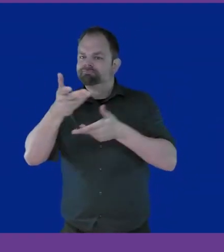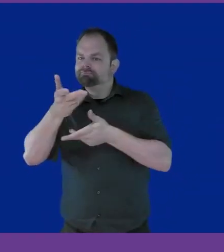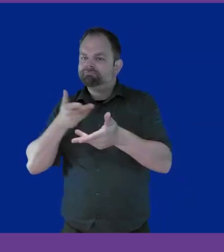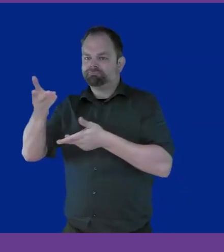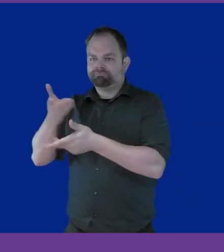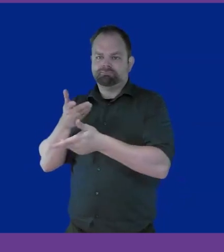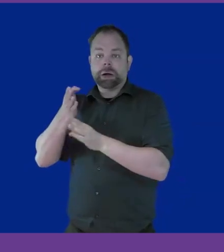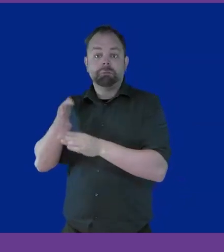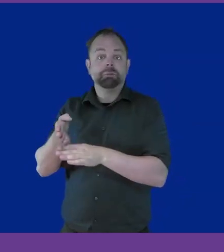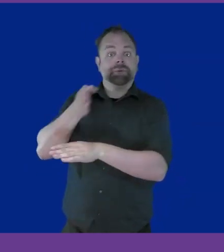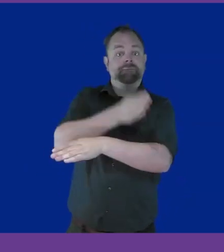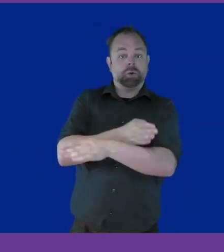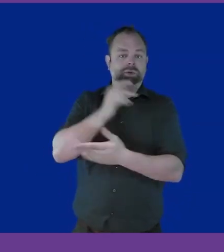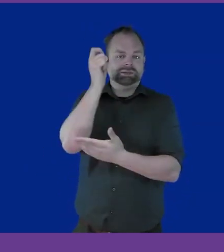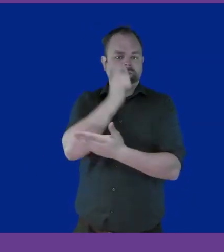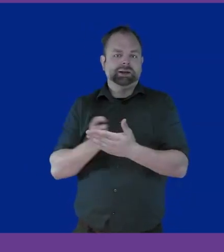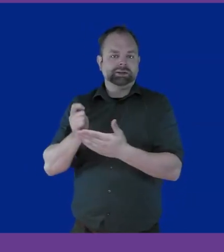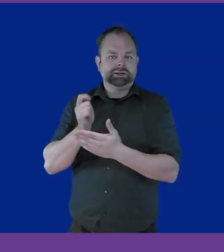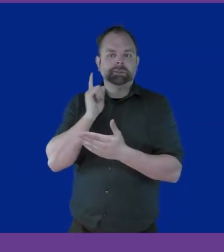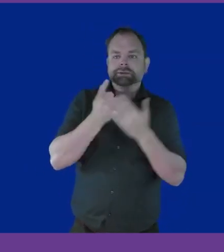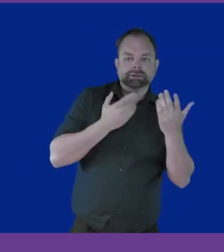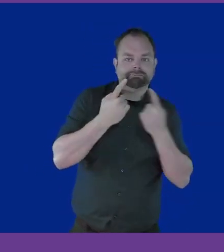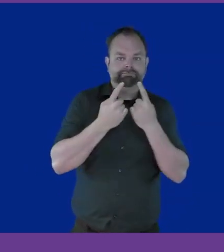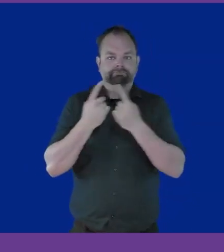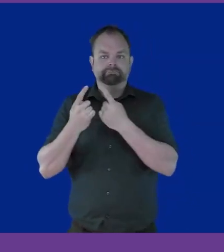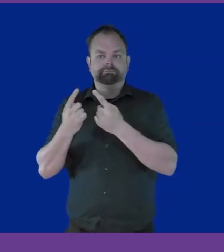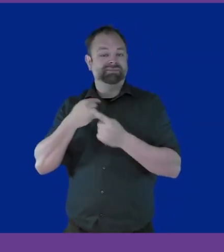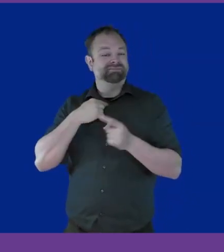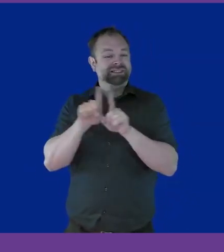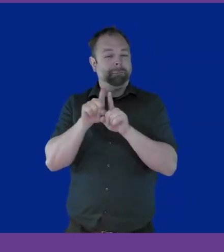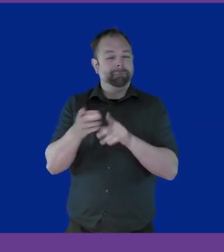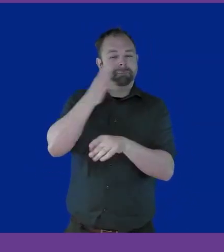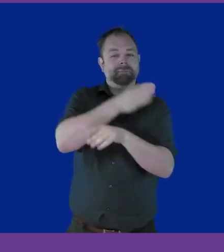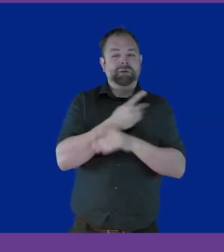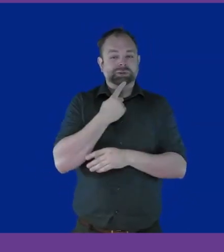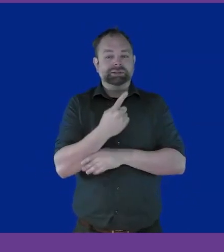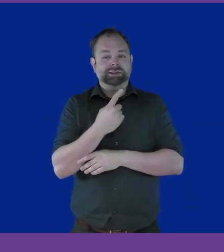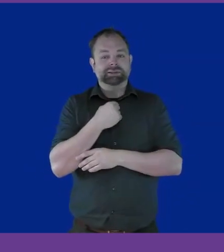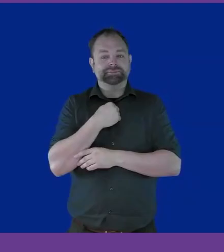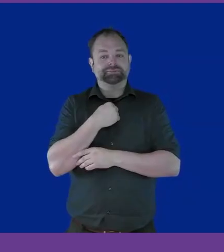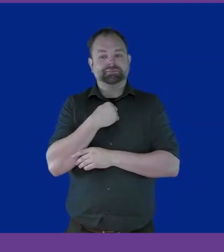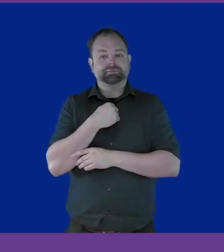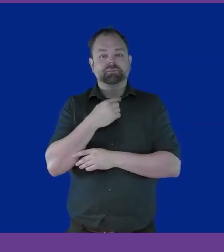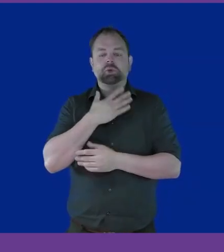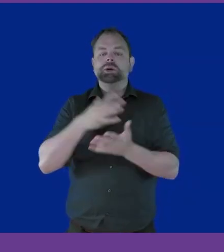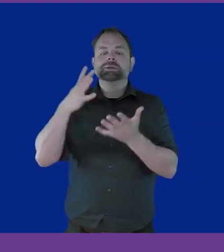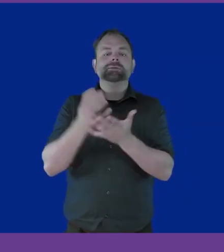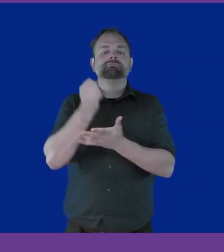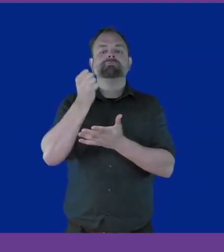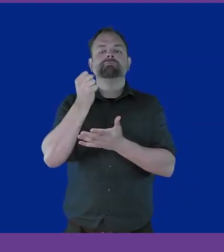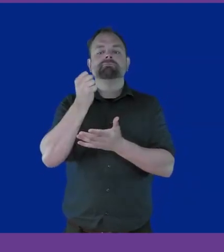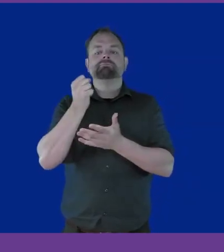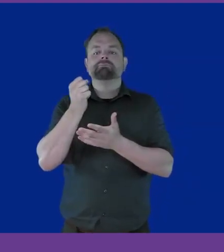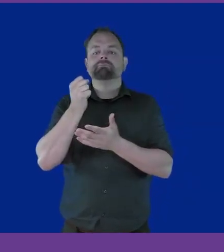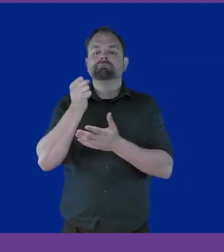and sensitive to fraud. I remember fondly a discussion that I have with the Dutch head